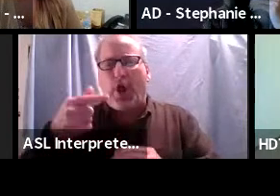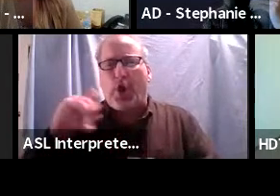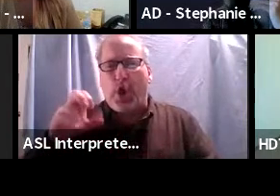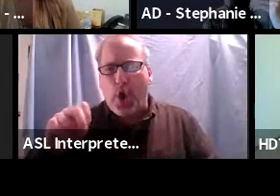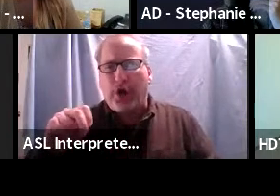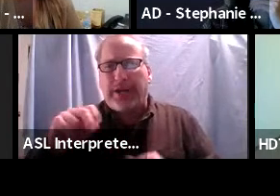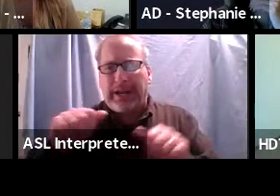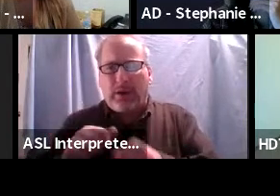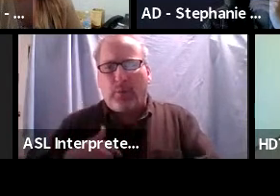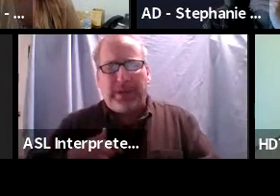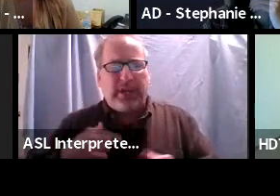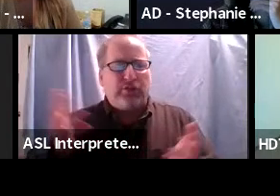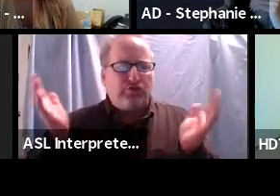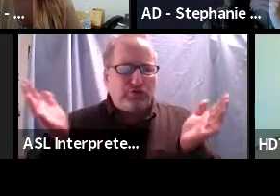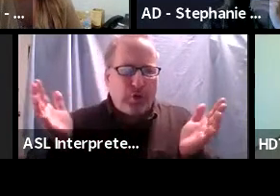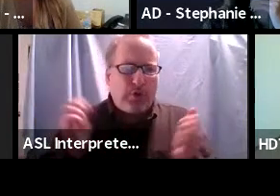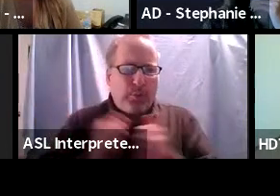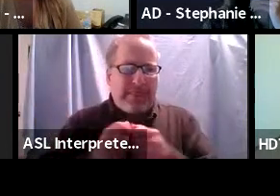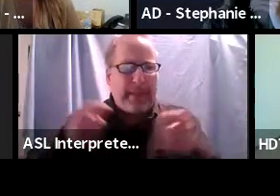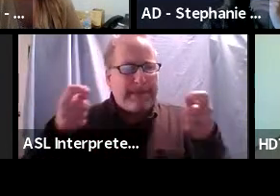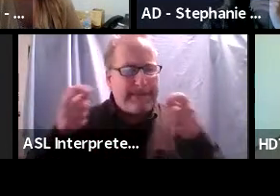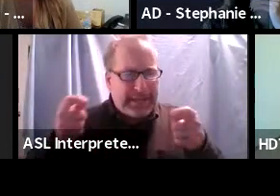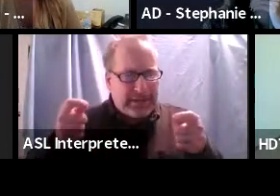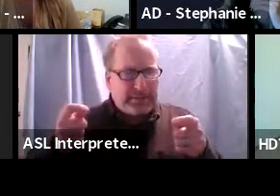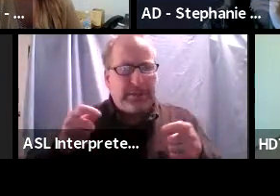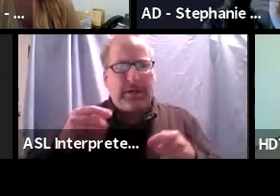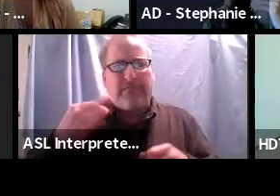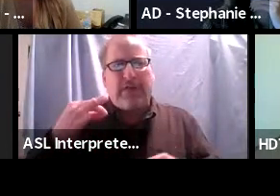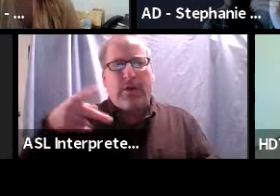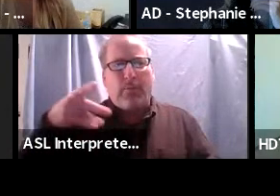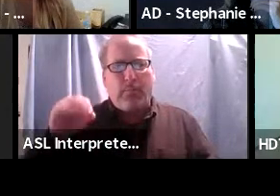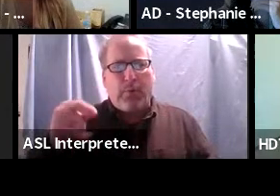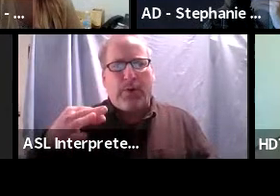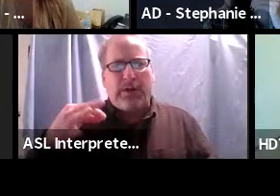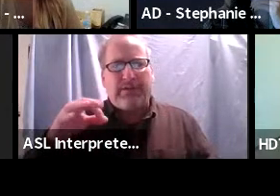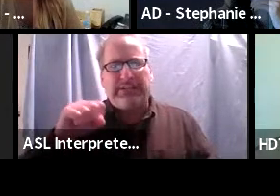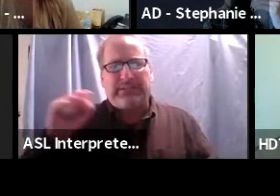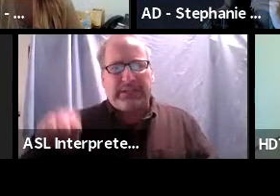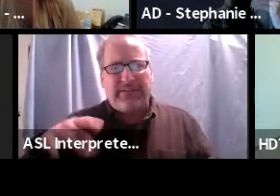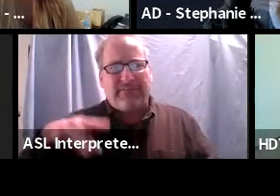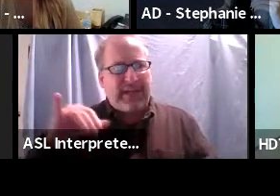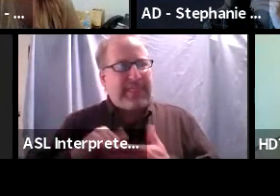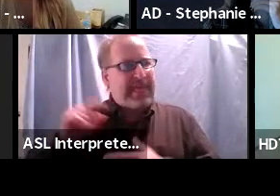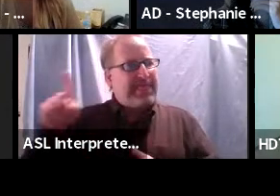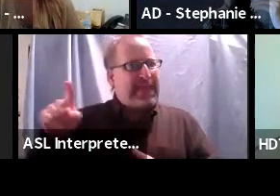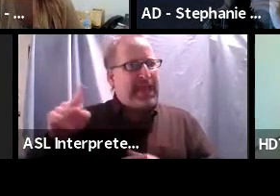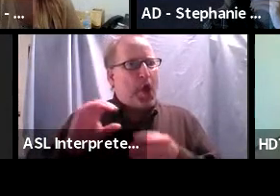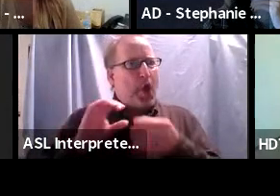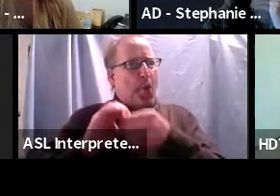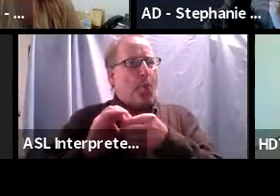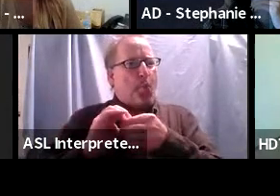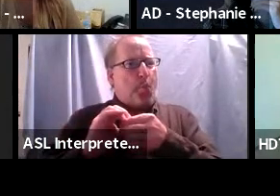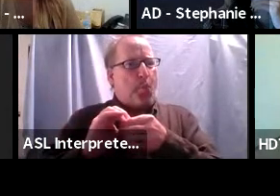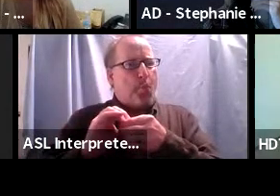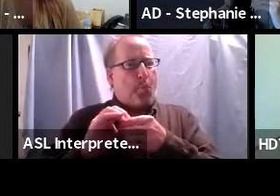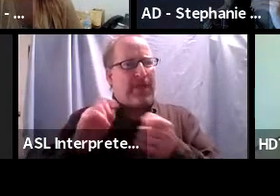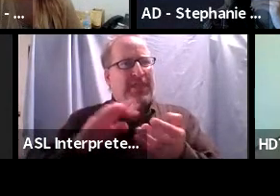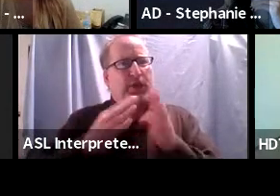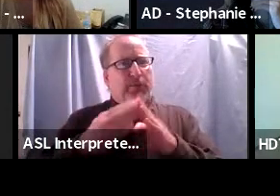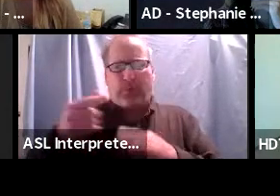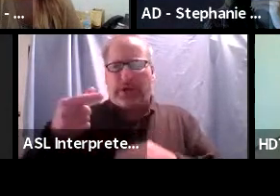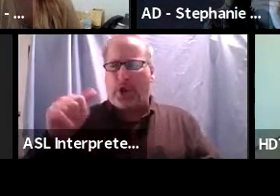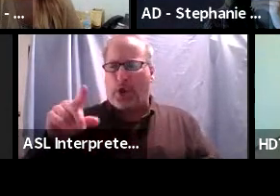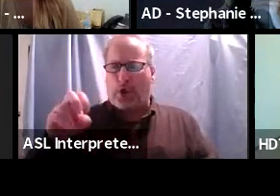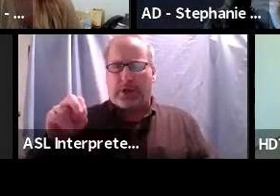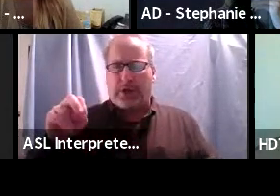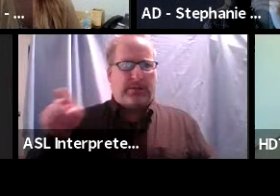there, we talked with the management of the Port of Stockton and found out that they actually own the community garden there.